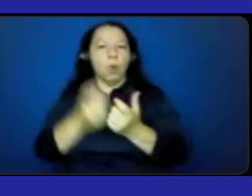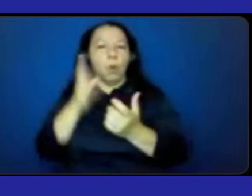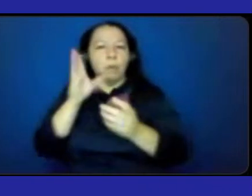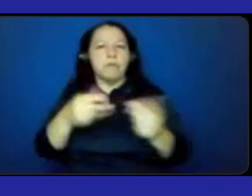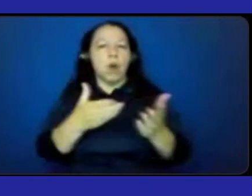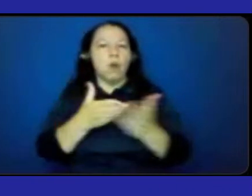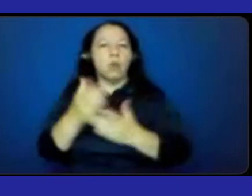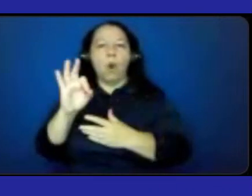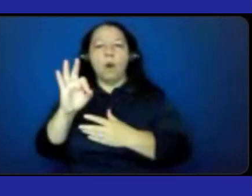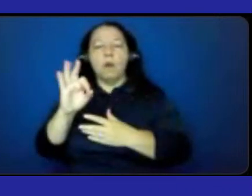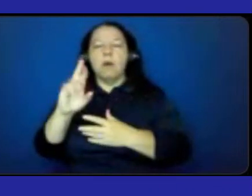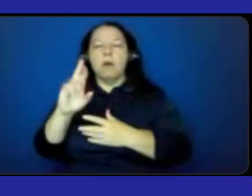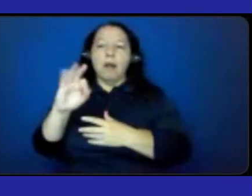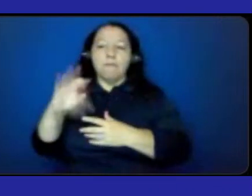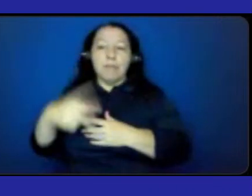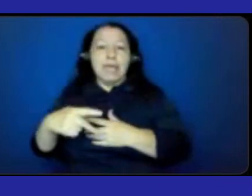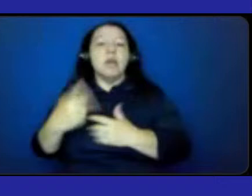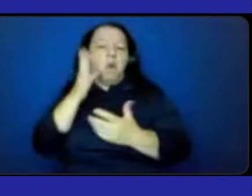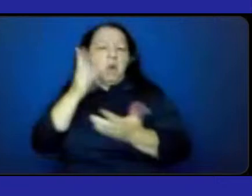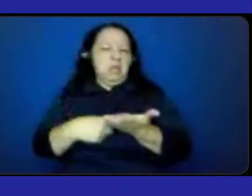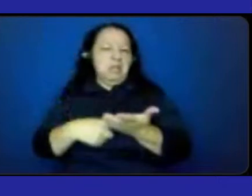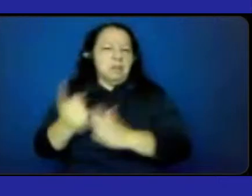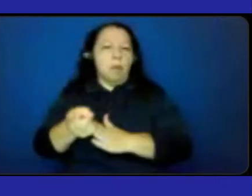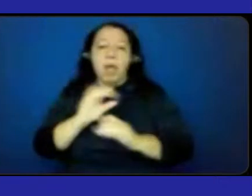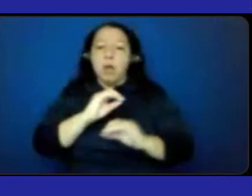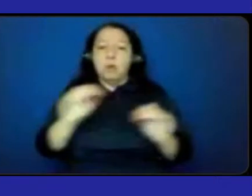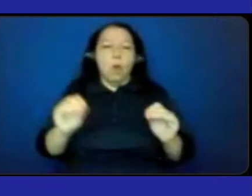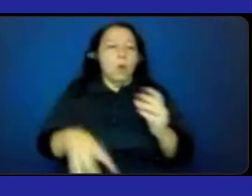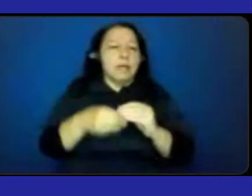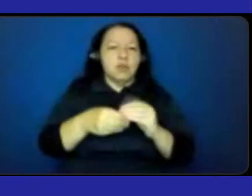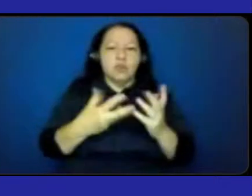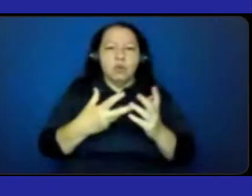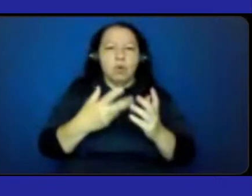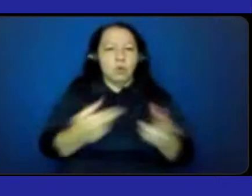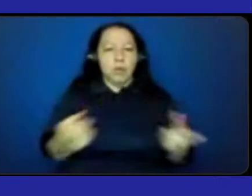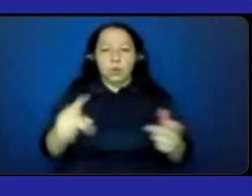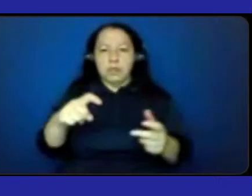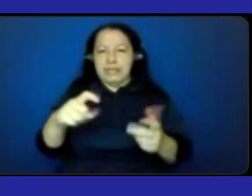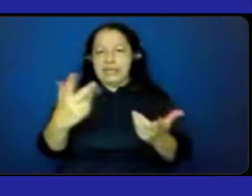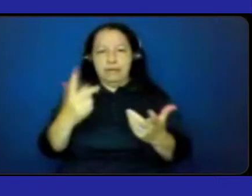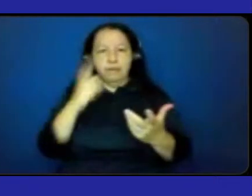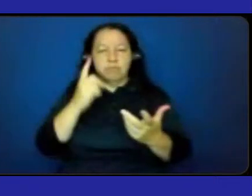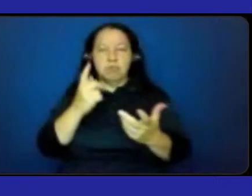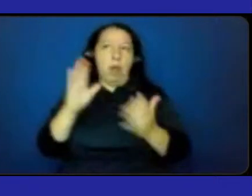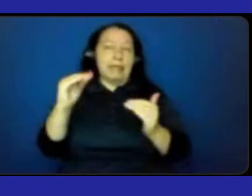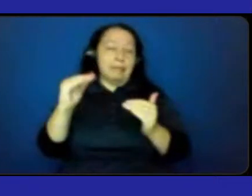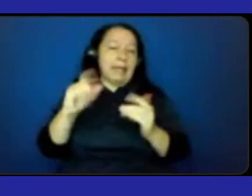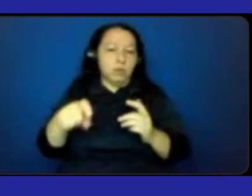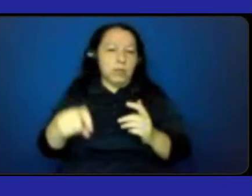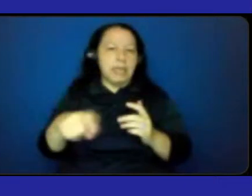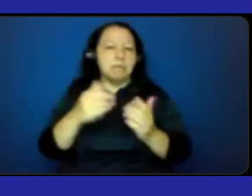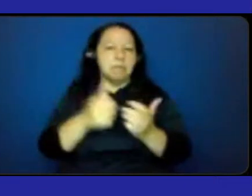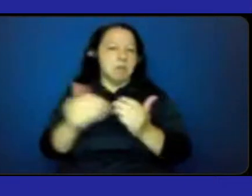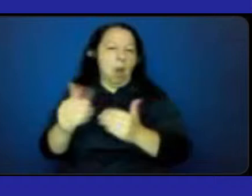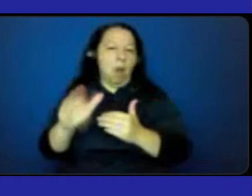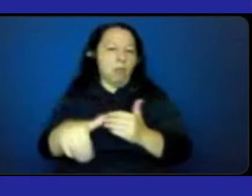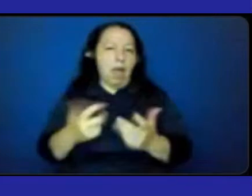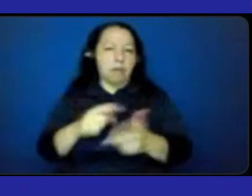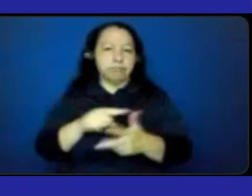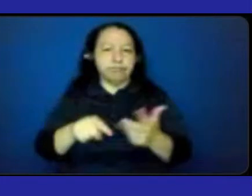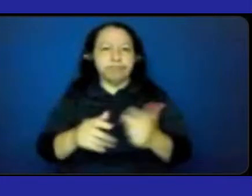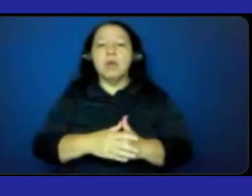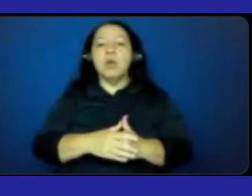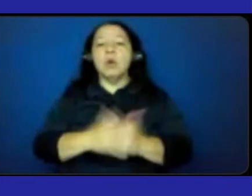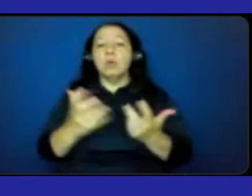No additional internal resources are expected beyond those. So we're looking for a 5-year